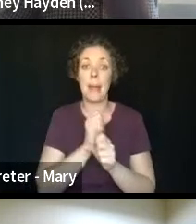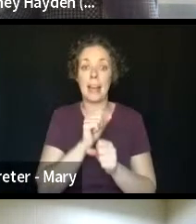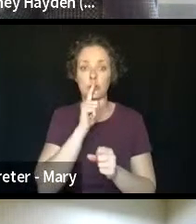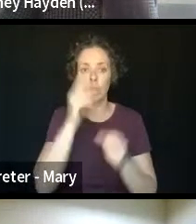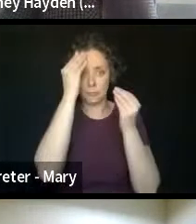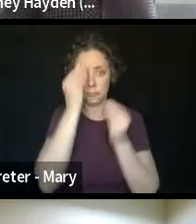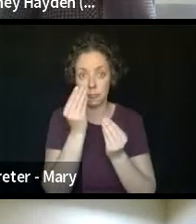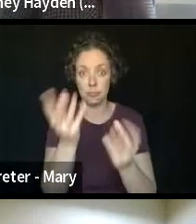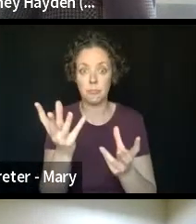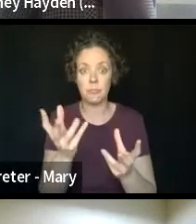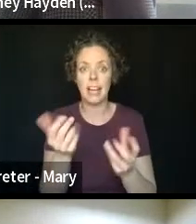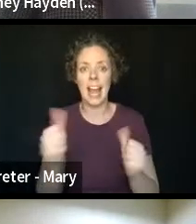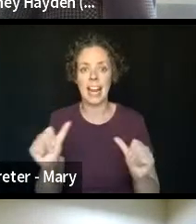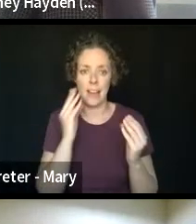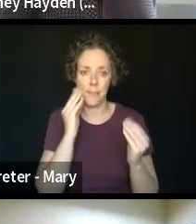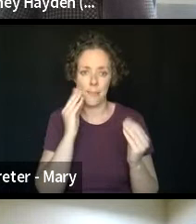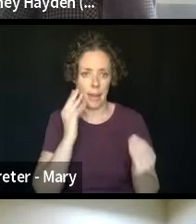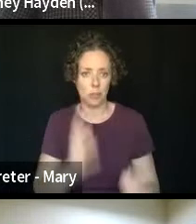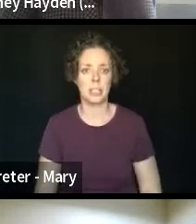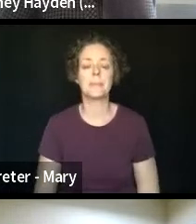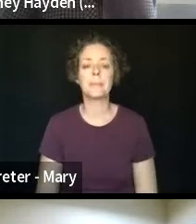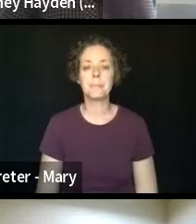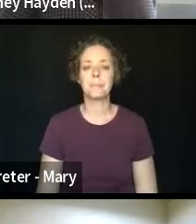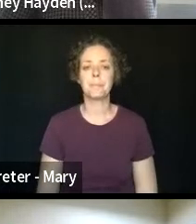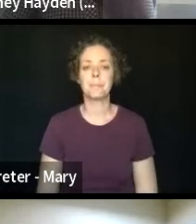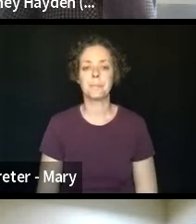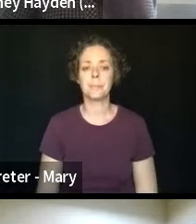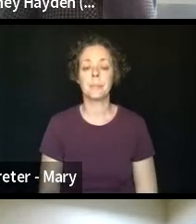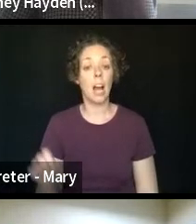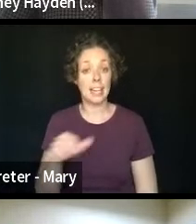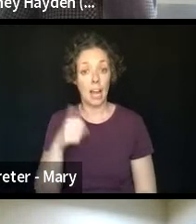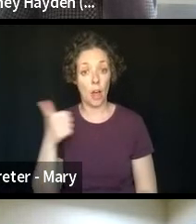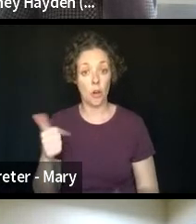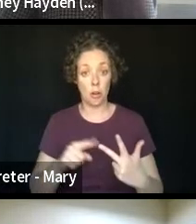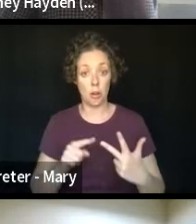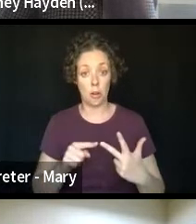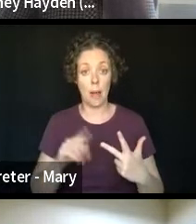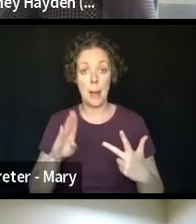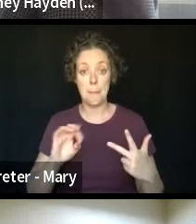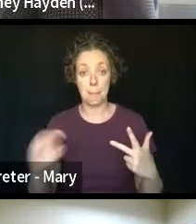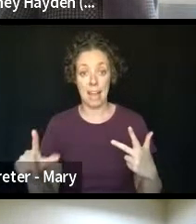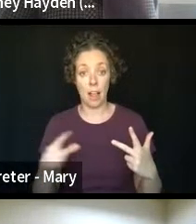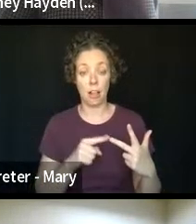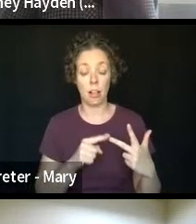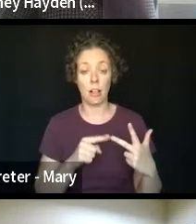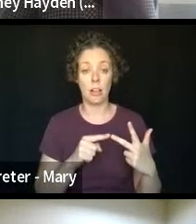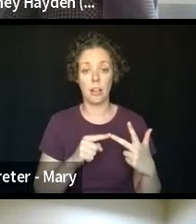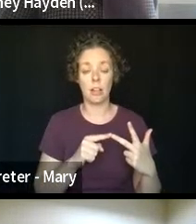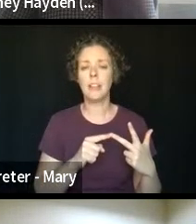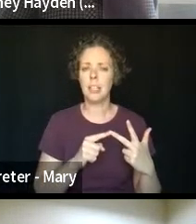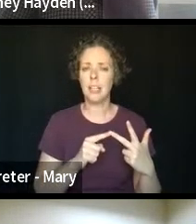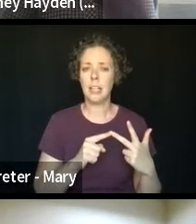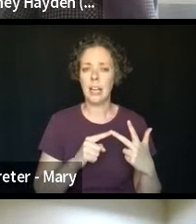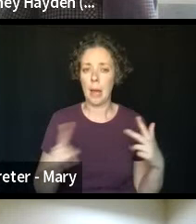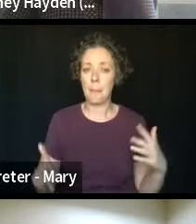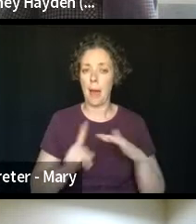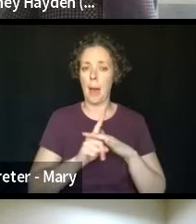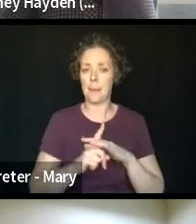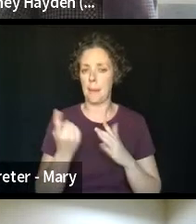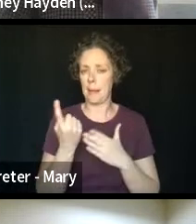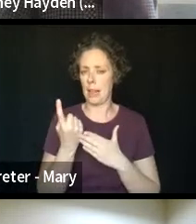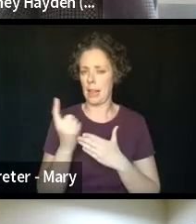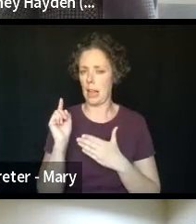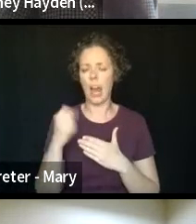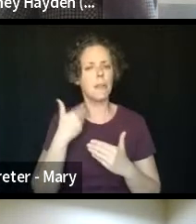move through that. Another bill that came out at their last week, and I don't know if anybody